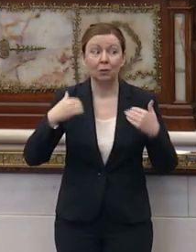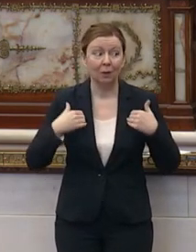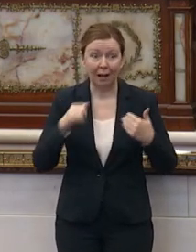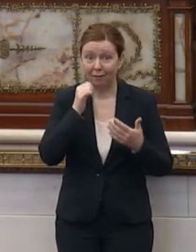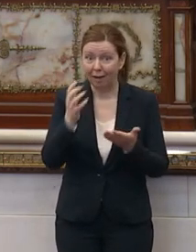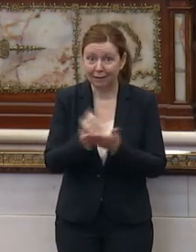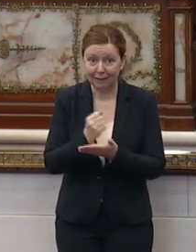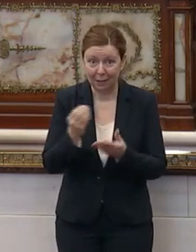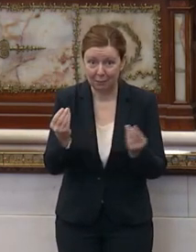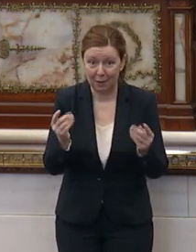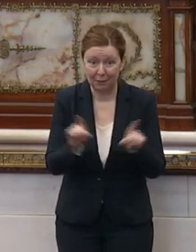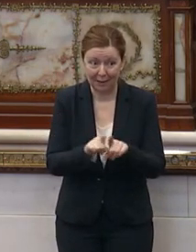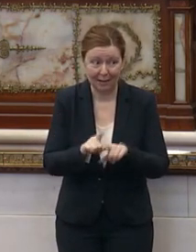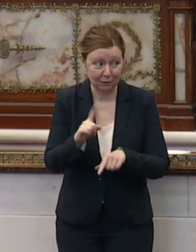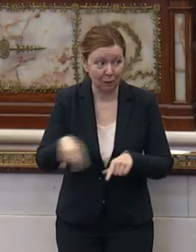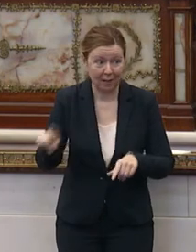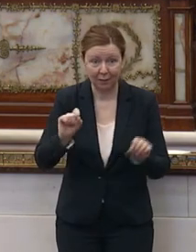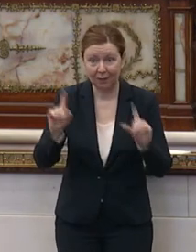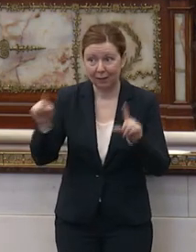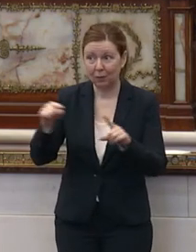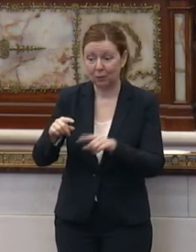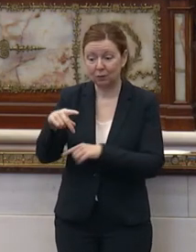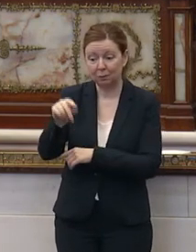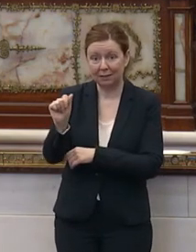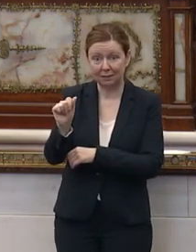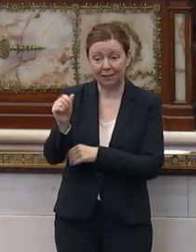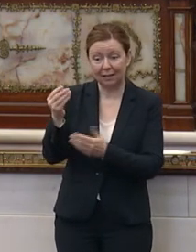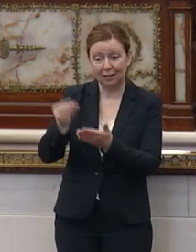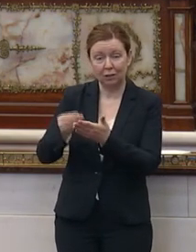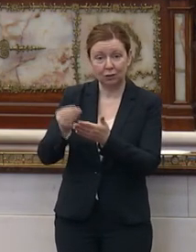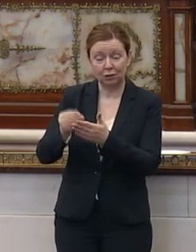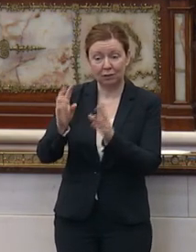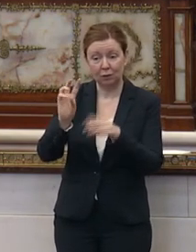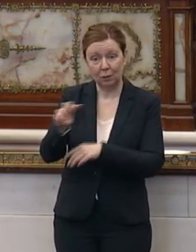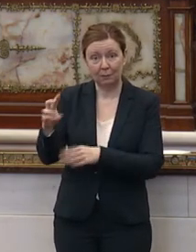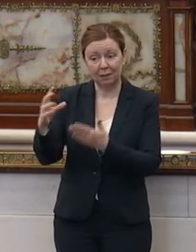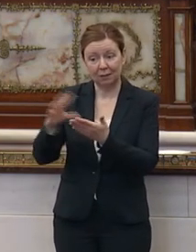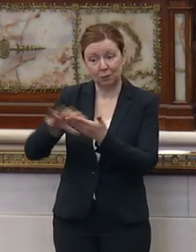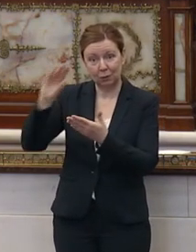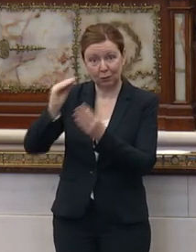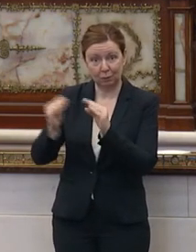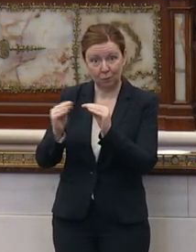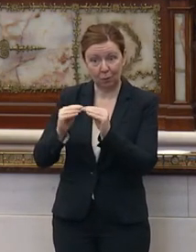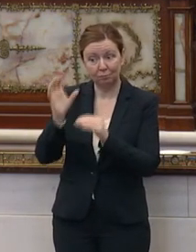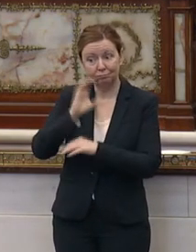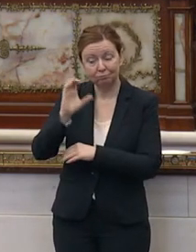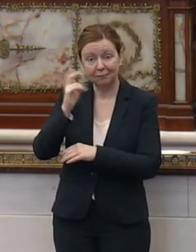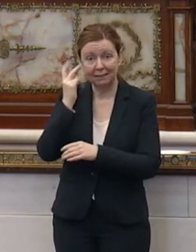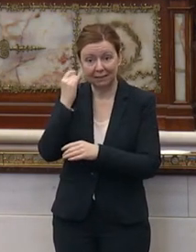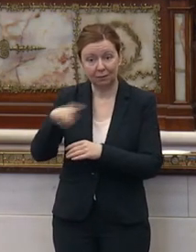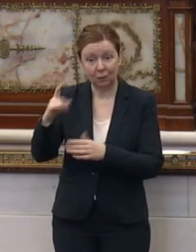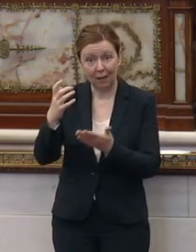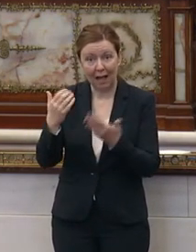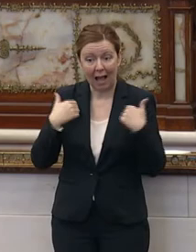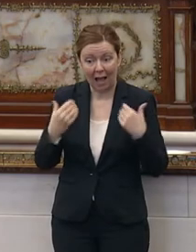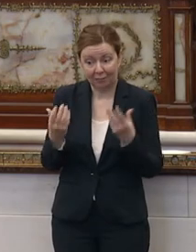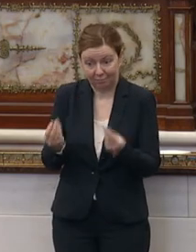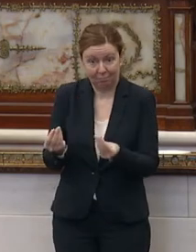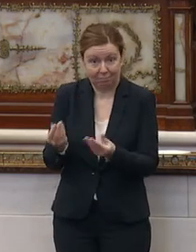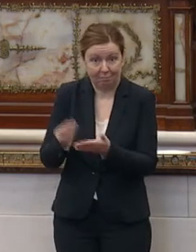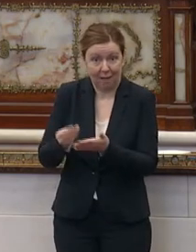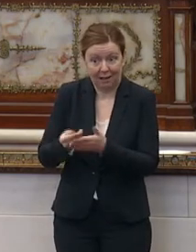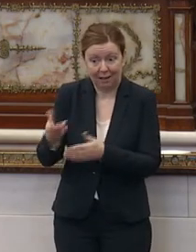unclaimed property as well, and you can go to the Pennsylvania Treasury website to learn more and search and see if you have unclaimed property